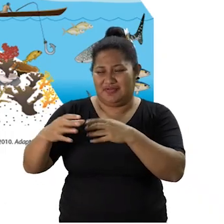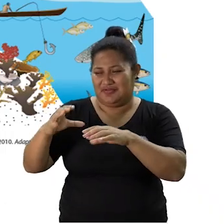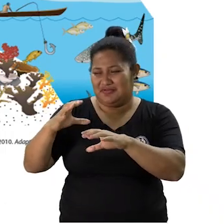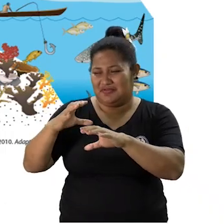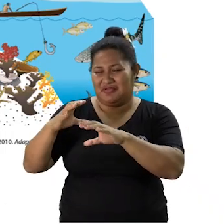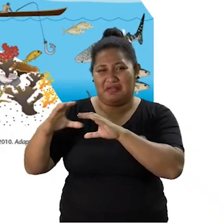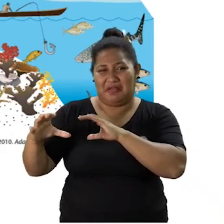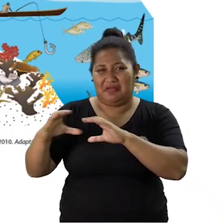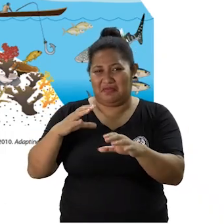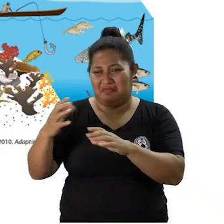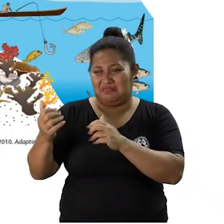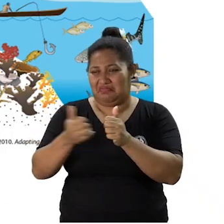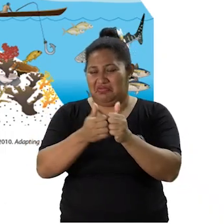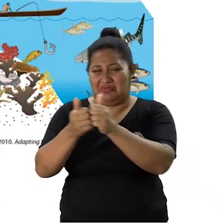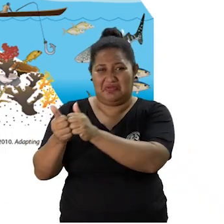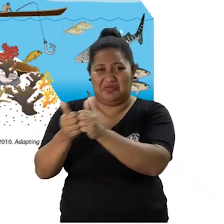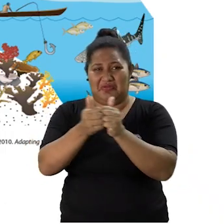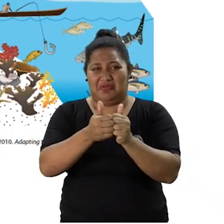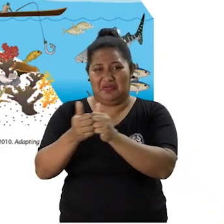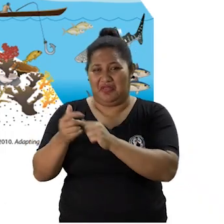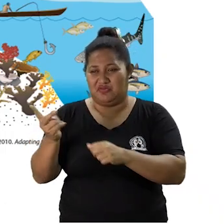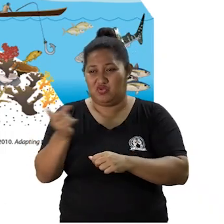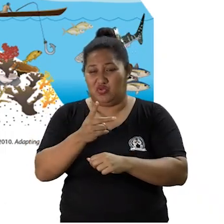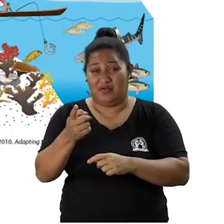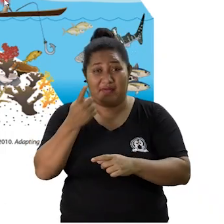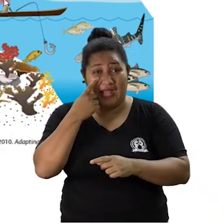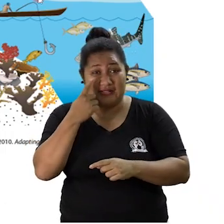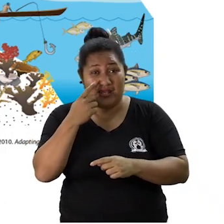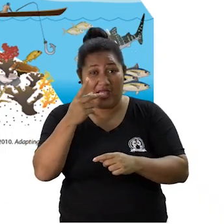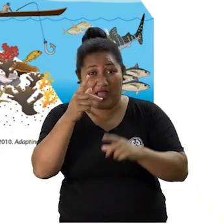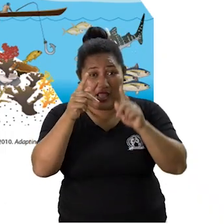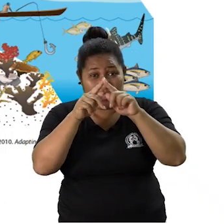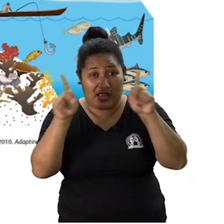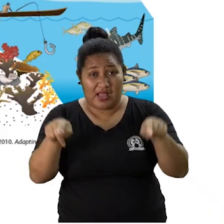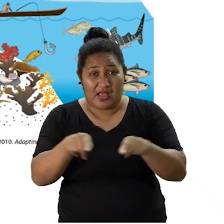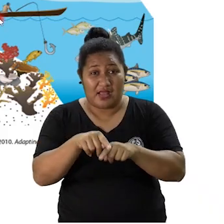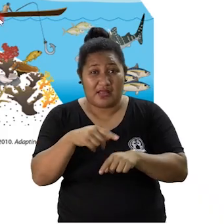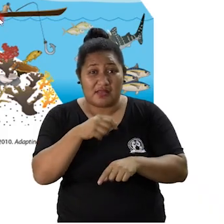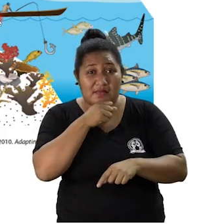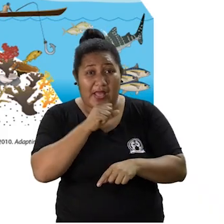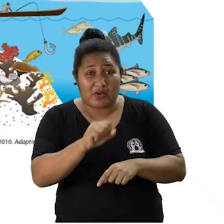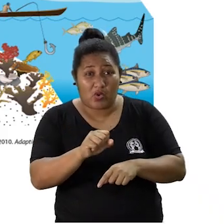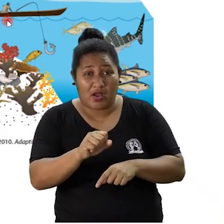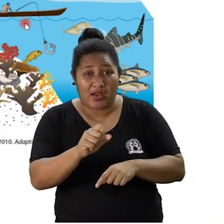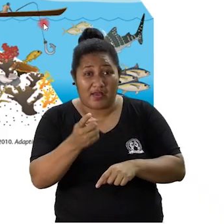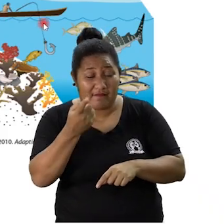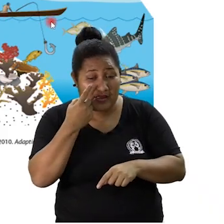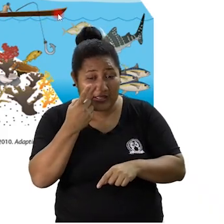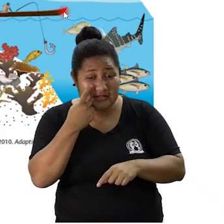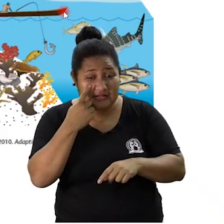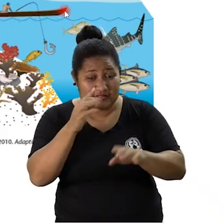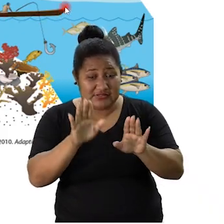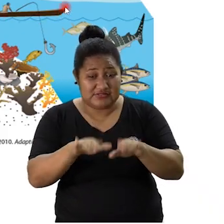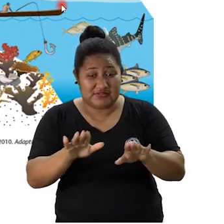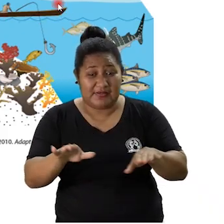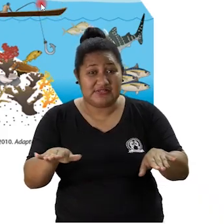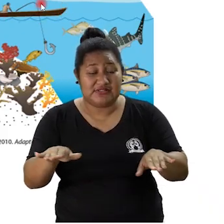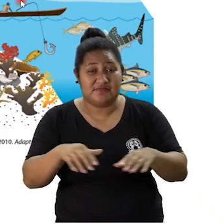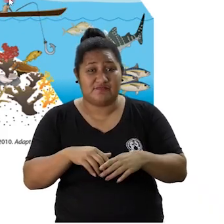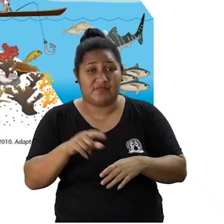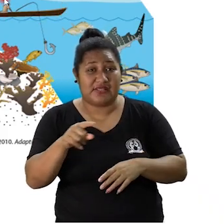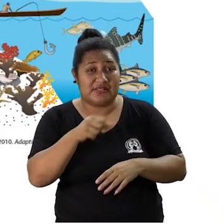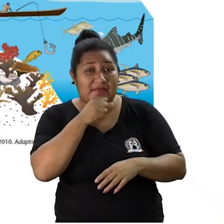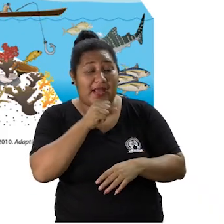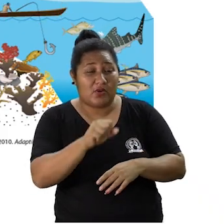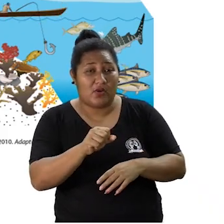Awa ai le ata lea tamaiti I le tama loa lea. Awa ai mai tamaiti I le ata lea o le tama